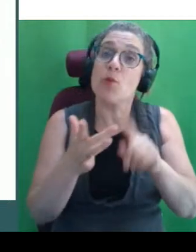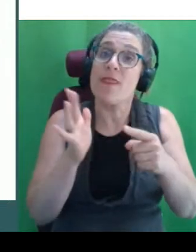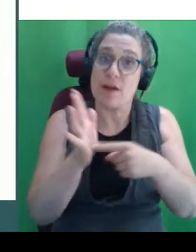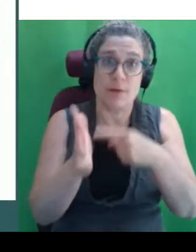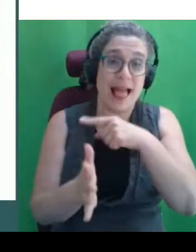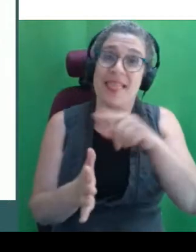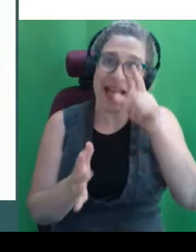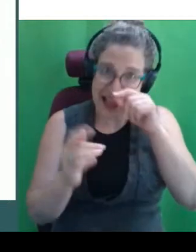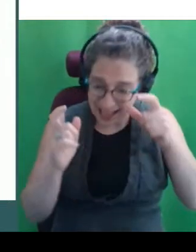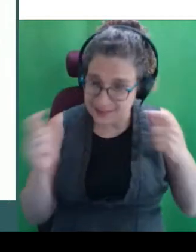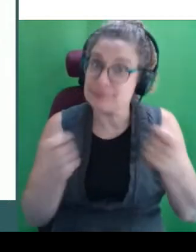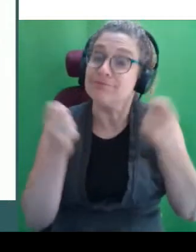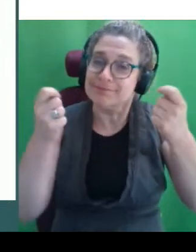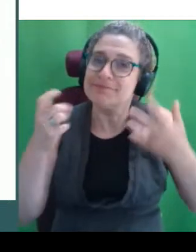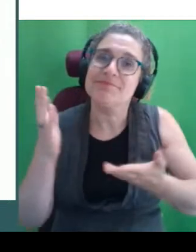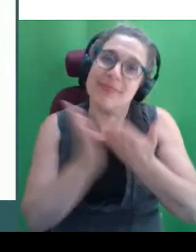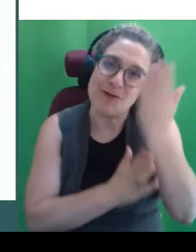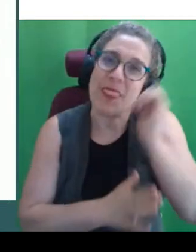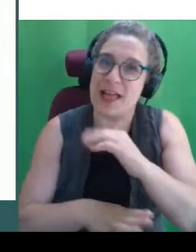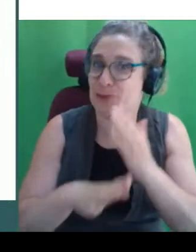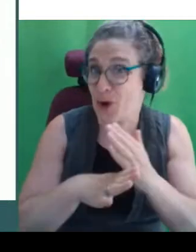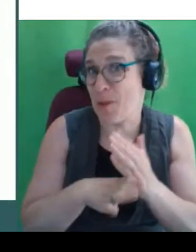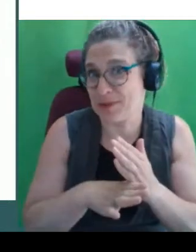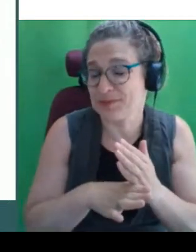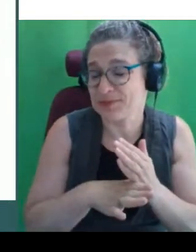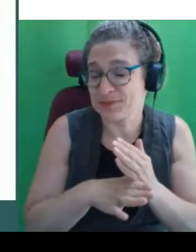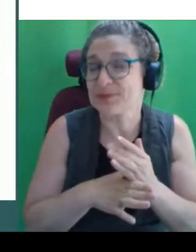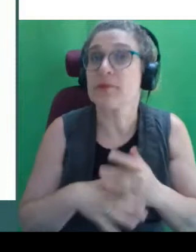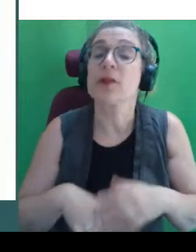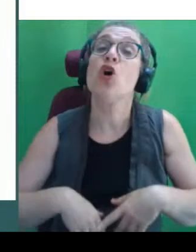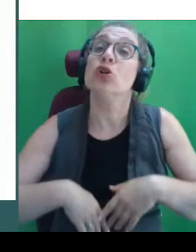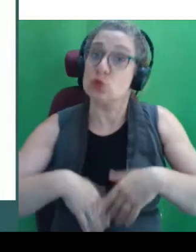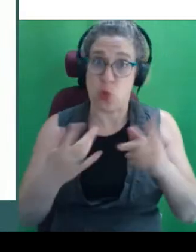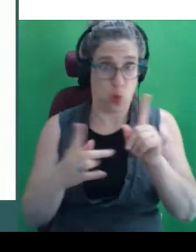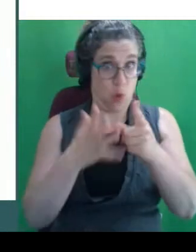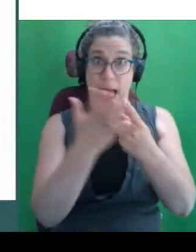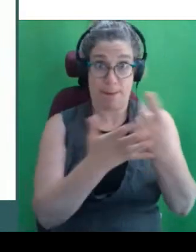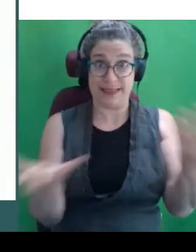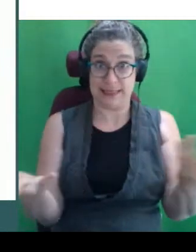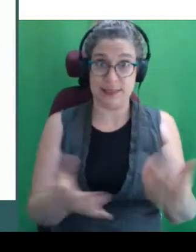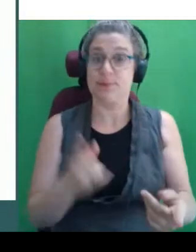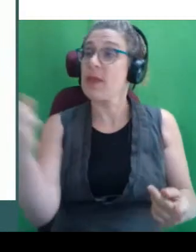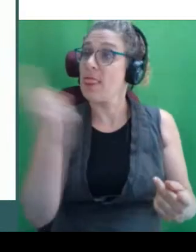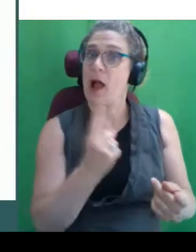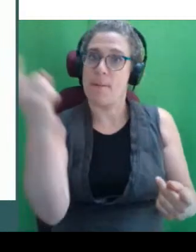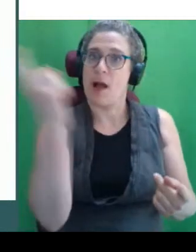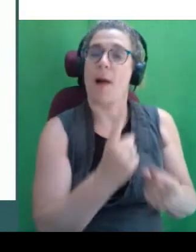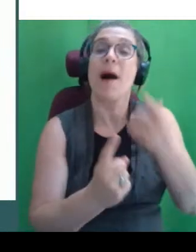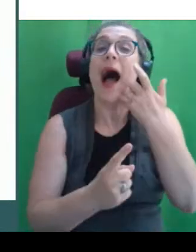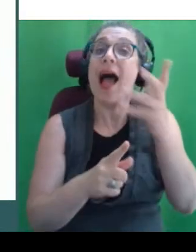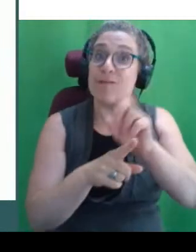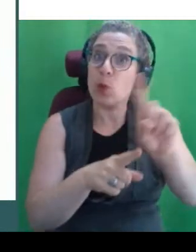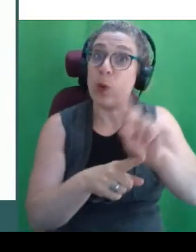jobs, etc. So they come to the clinic for initial weekly injections,